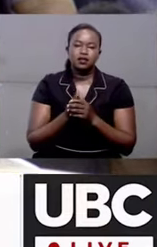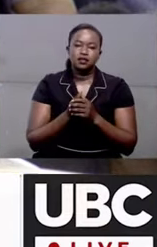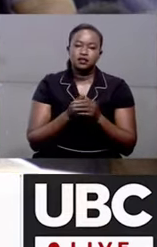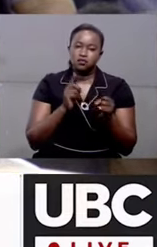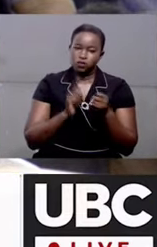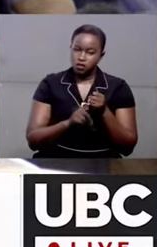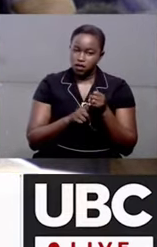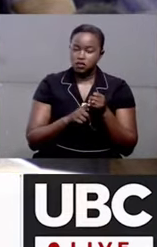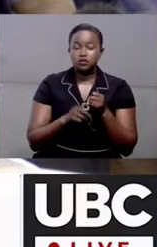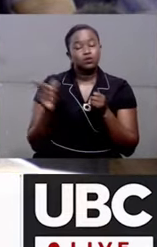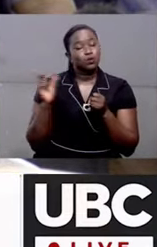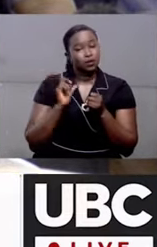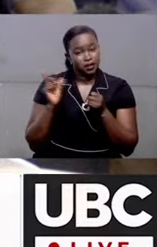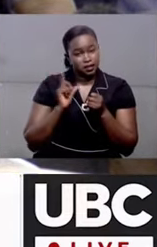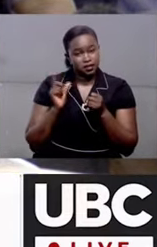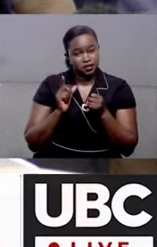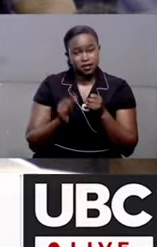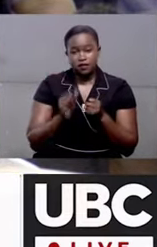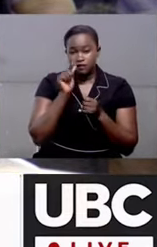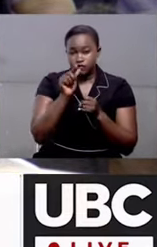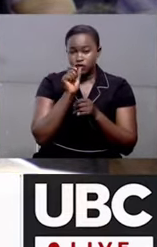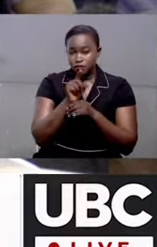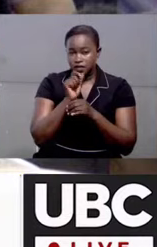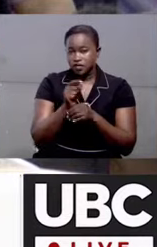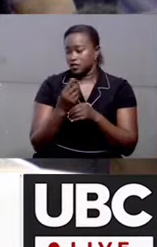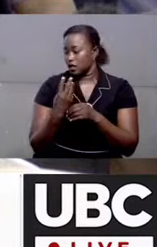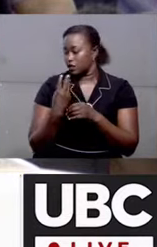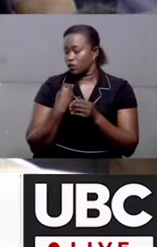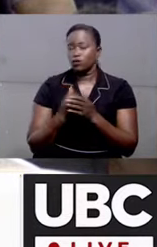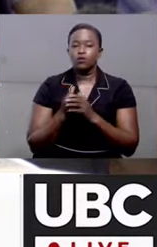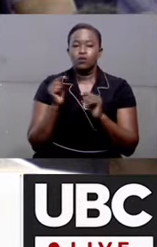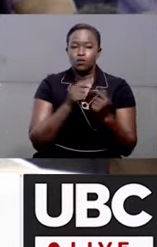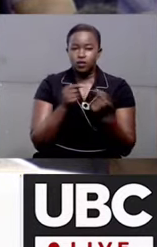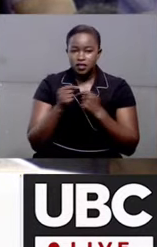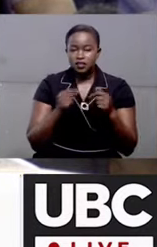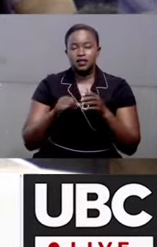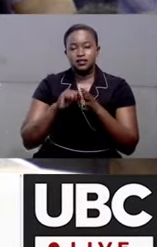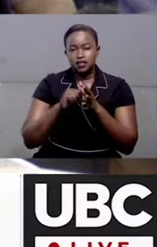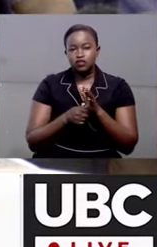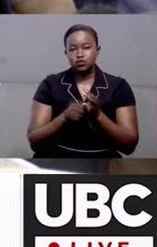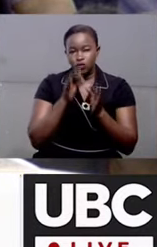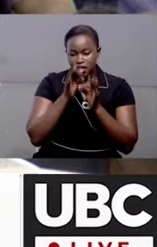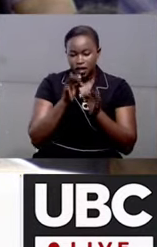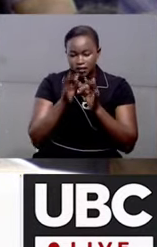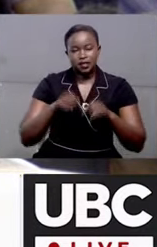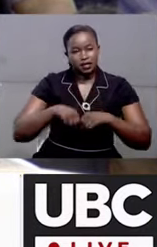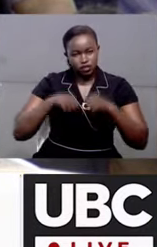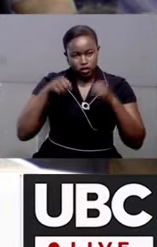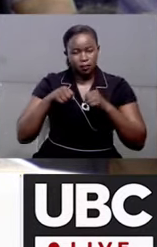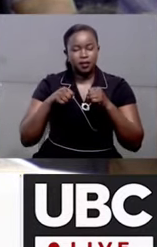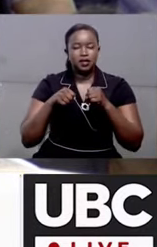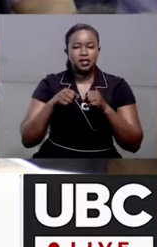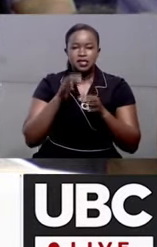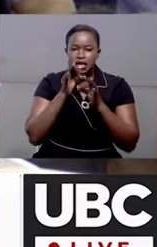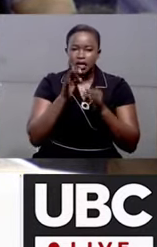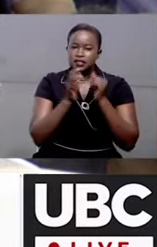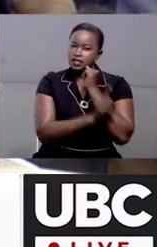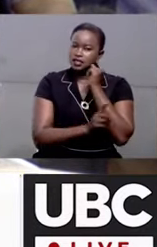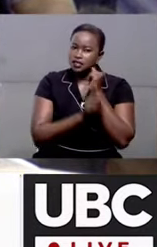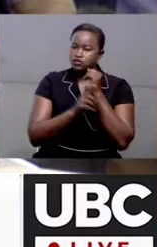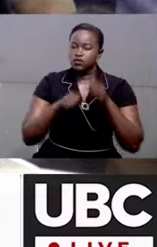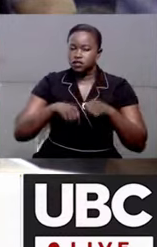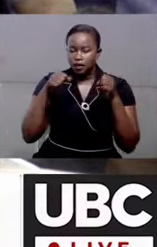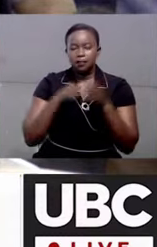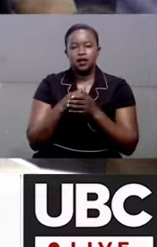Colleagues, a few minutes ago, we were discussing a matter of the Nakasa K chairman issuing an exam. It's a